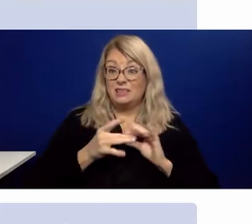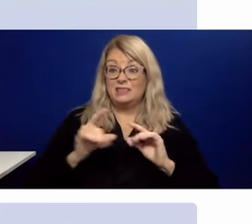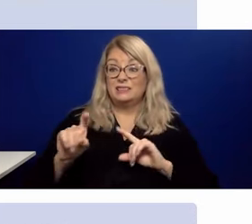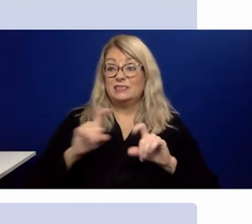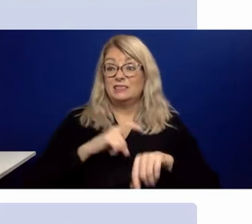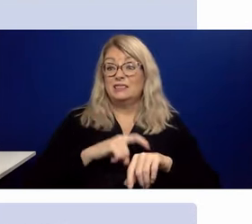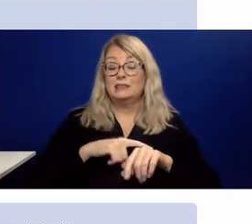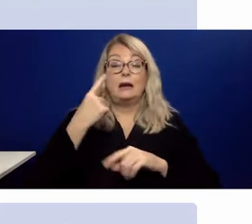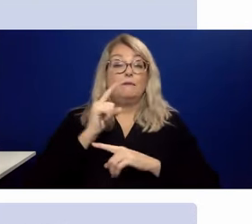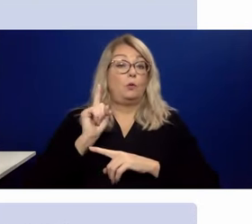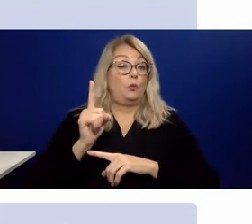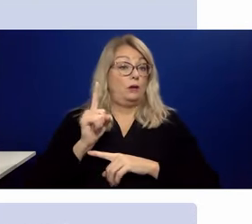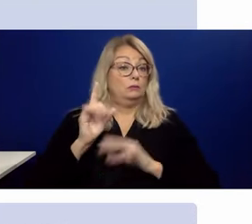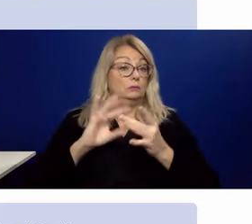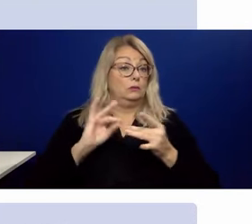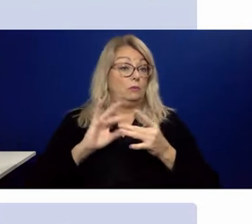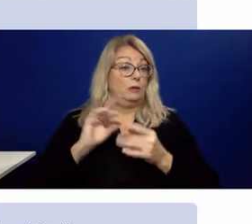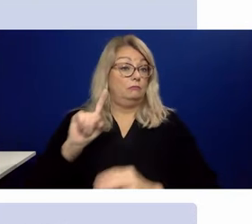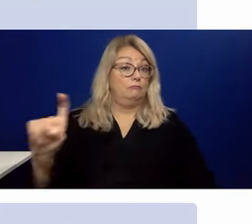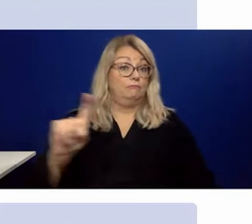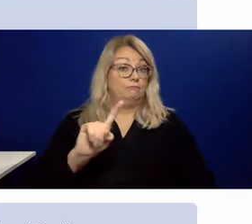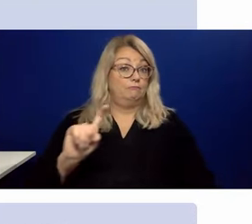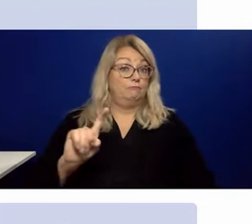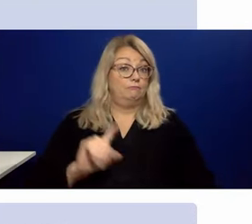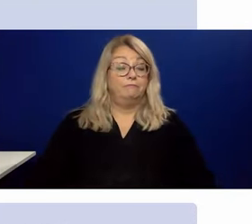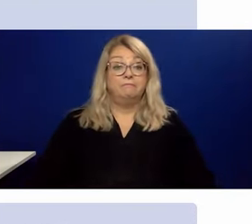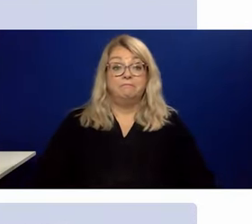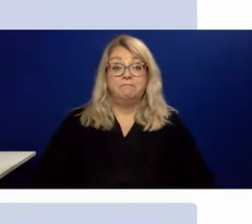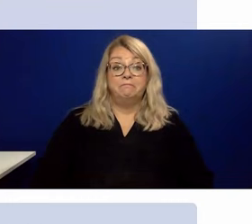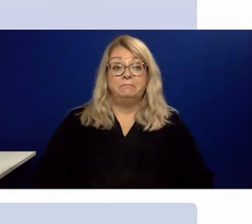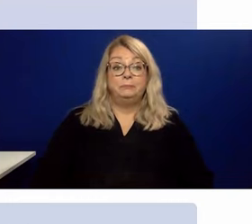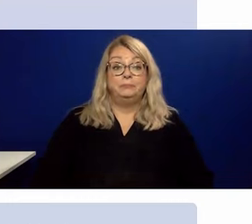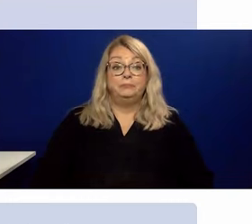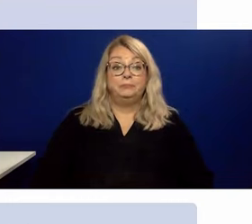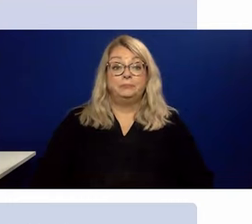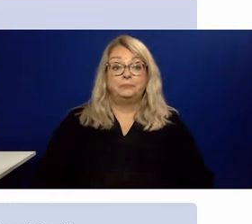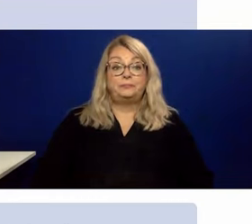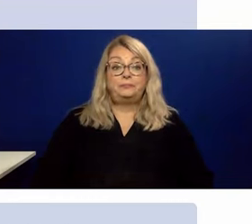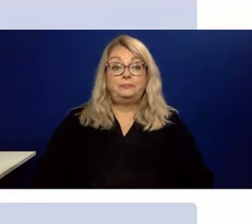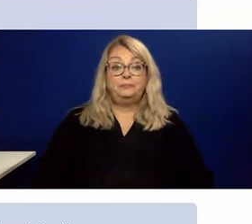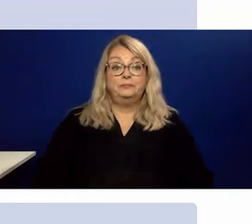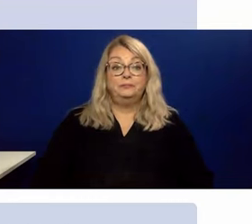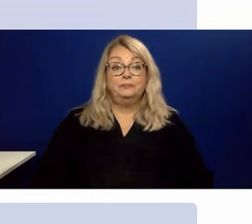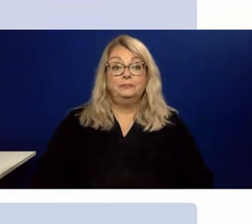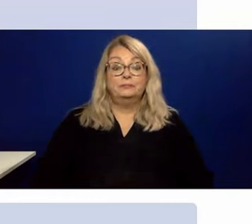comment. Is there anything in the